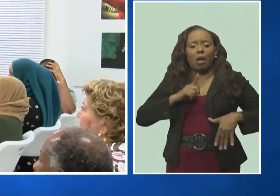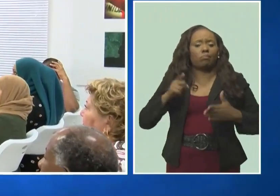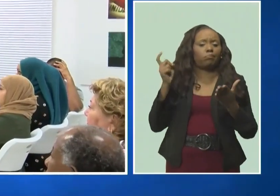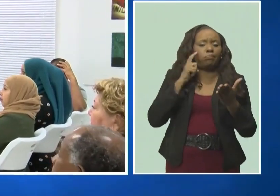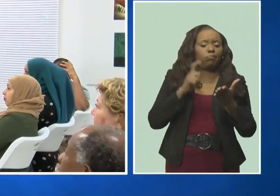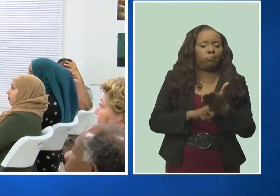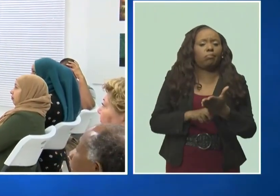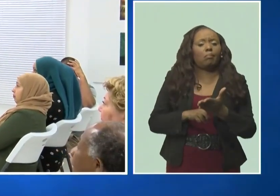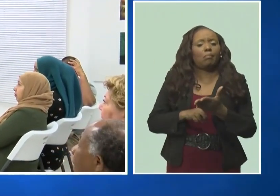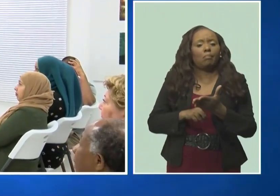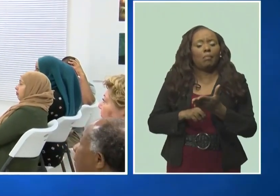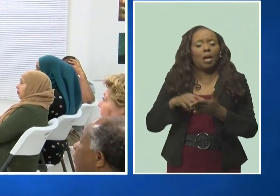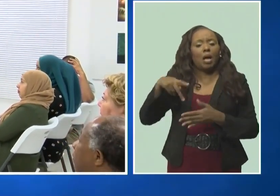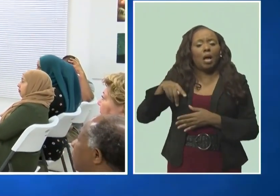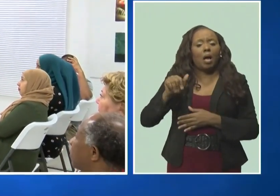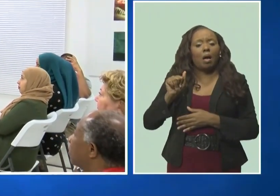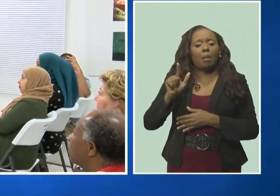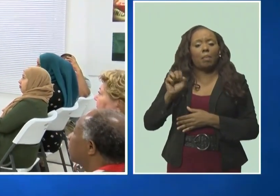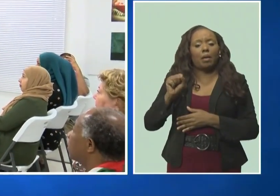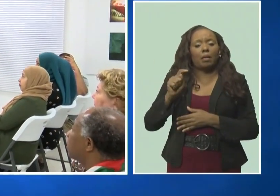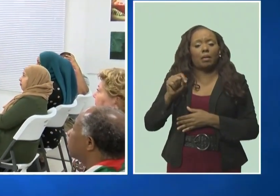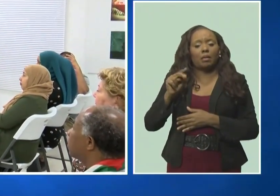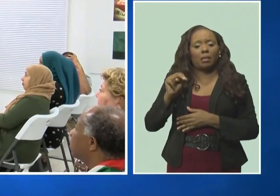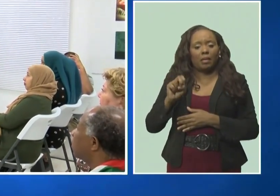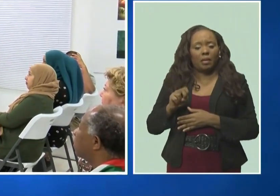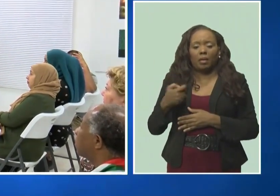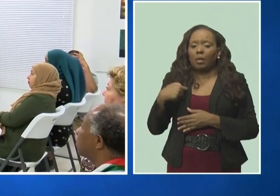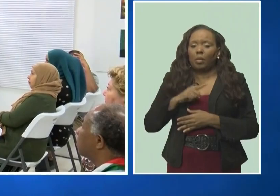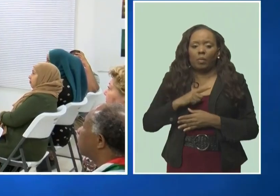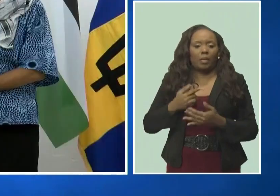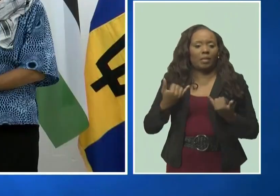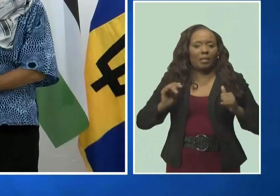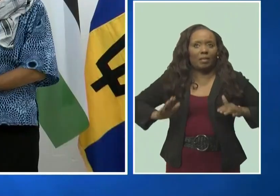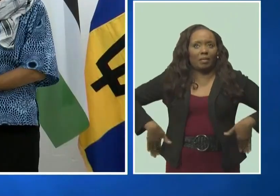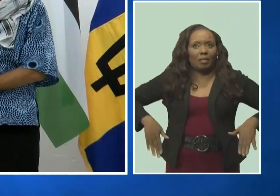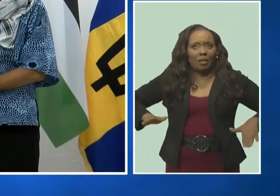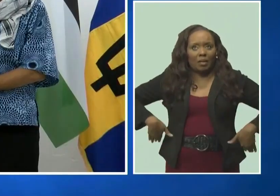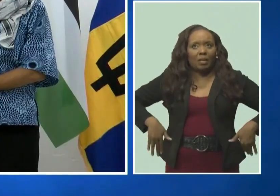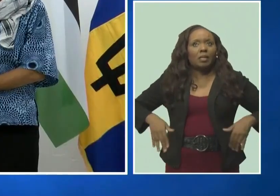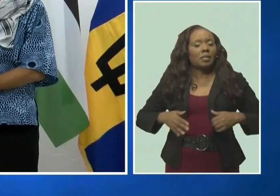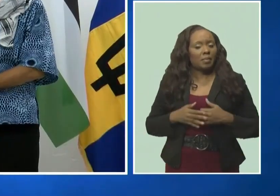says the island is among the few remaining CARICOM states yet to do so.